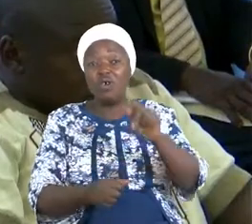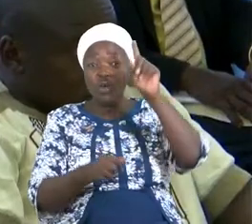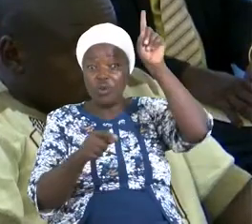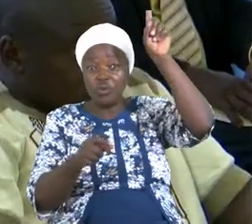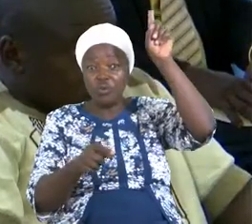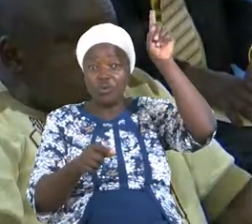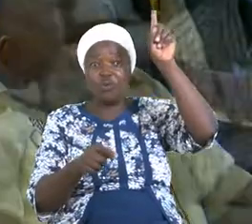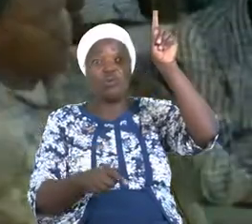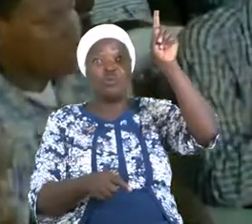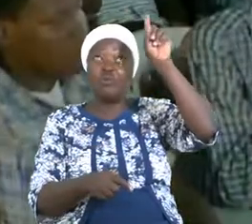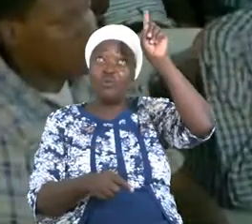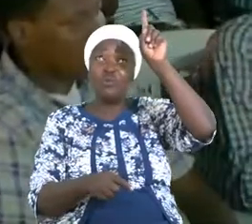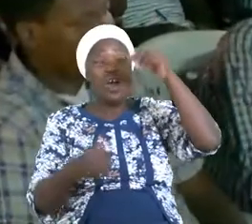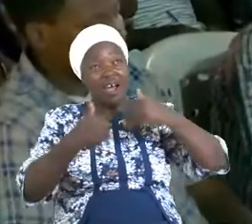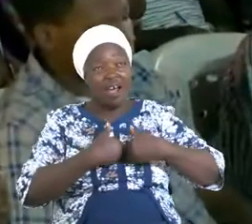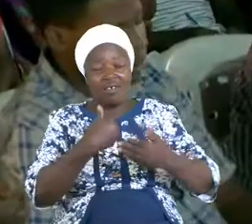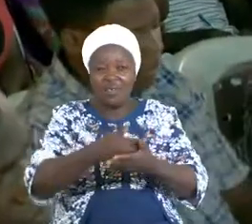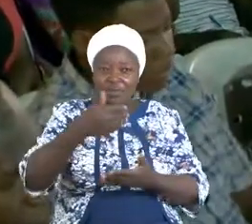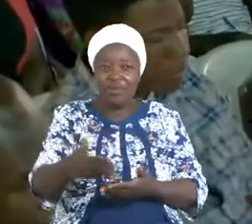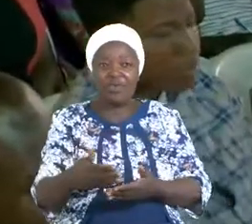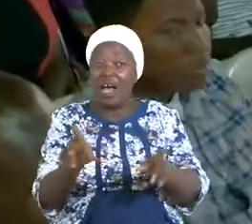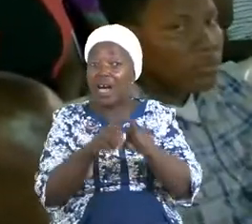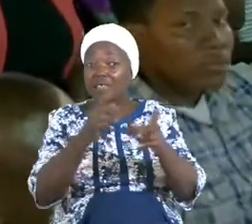hast purchased. As the Lord